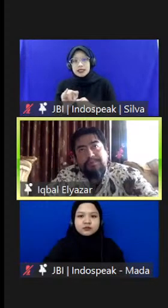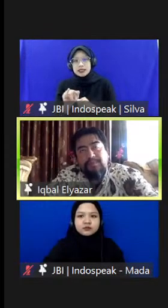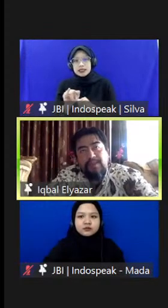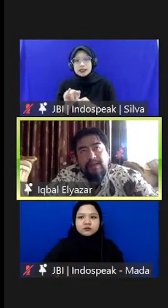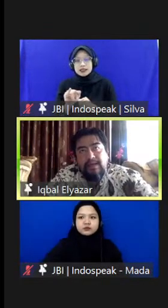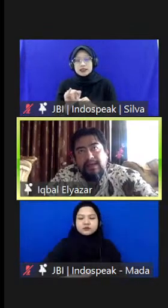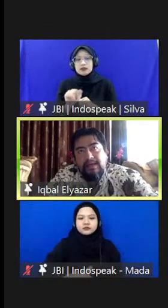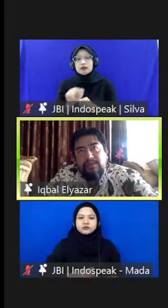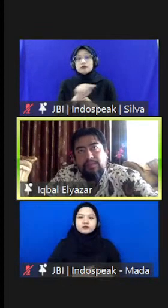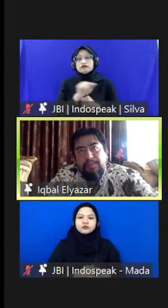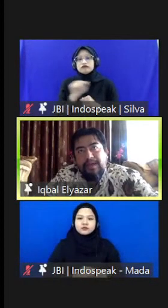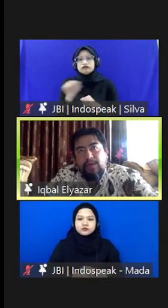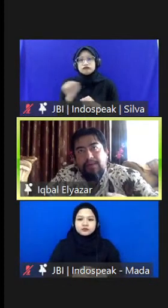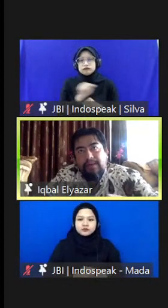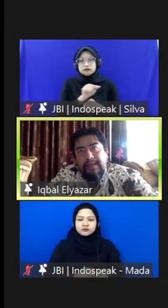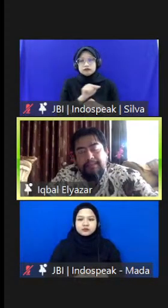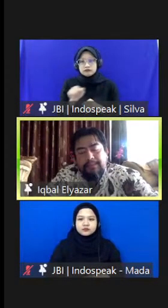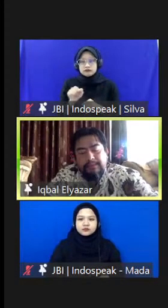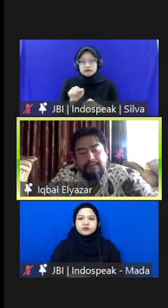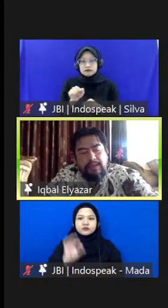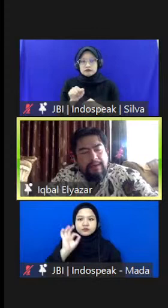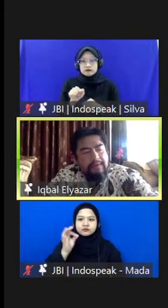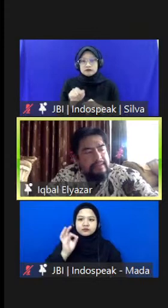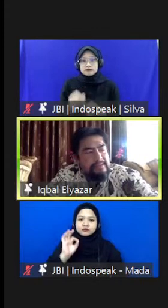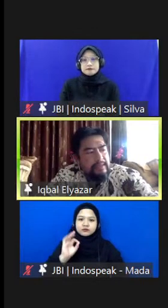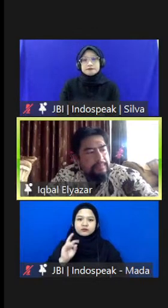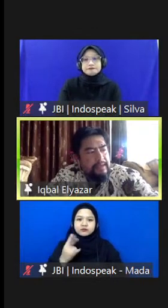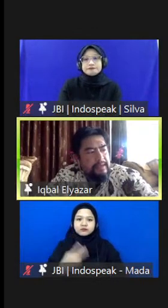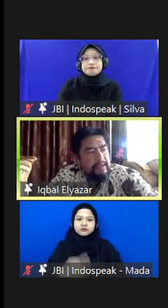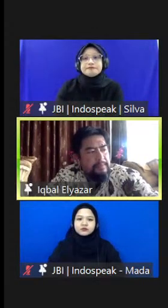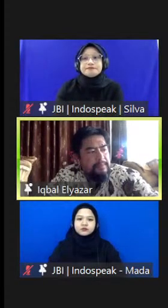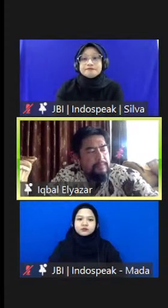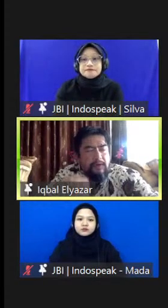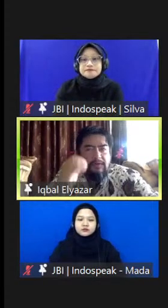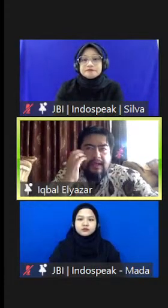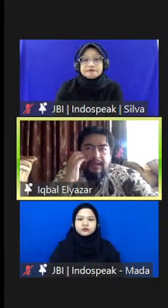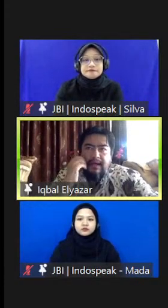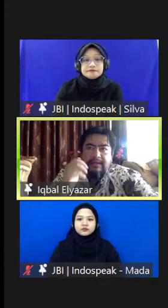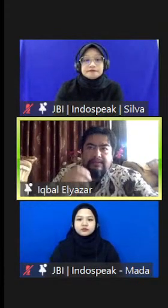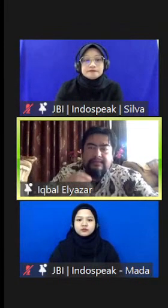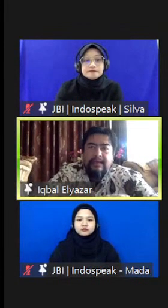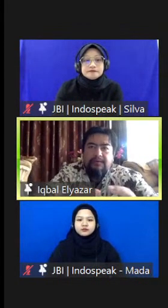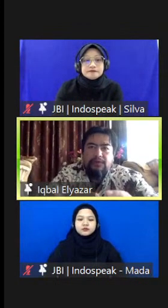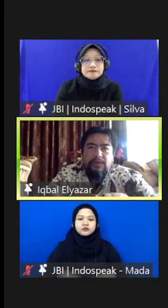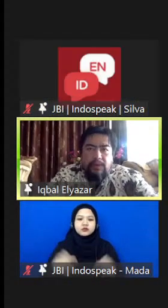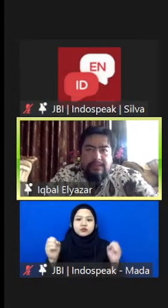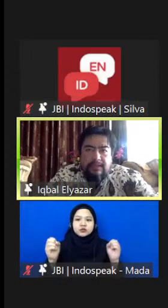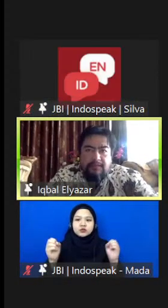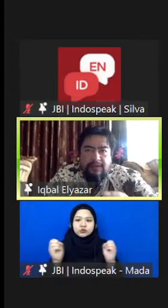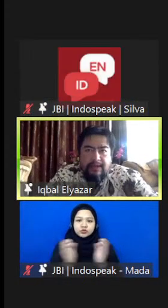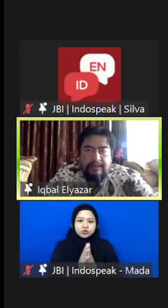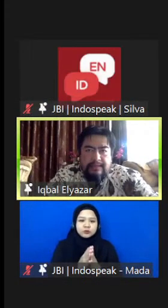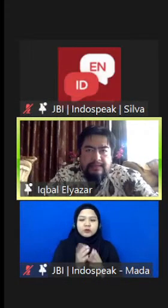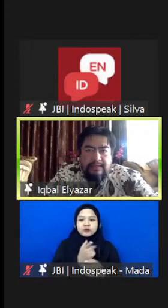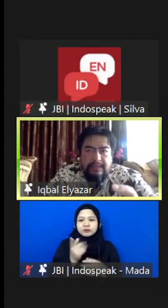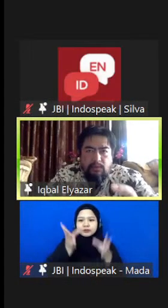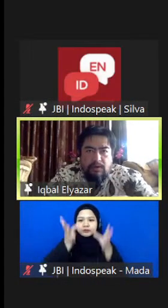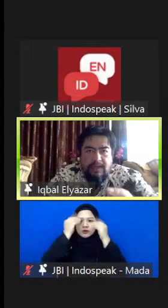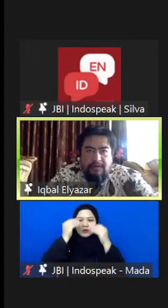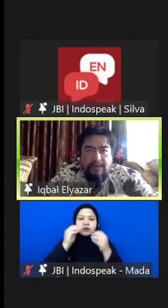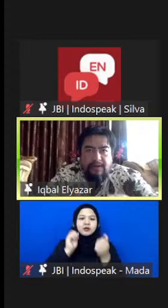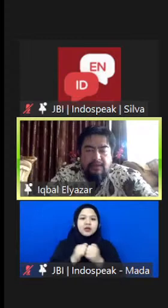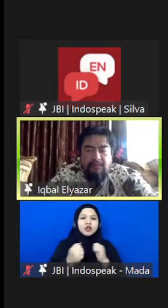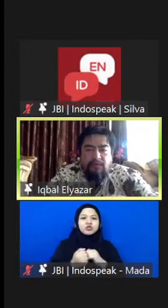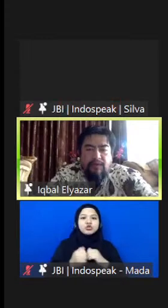to play with the numbers. So when I said the number, because they didn't understand the fluctuation of the cases, it